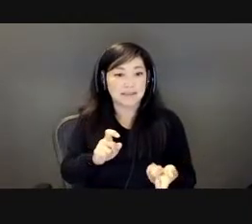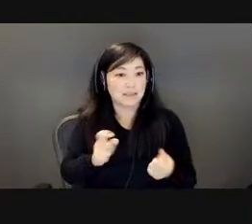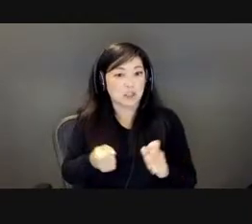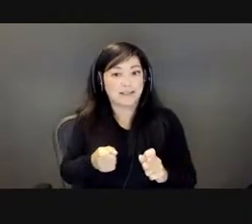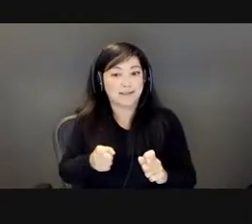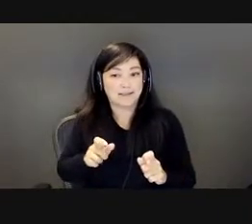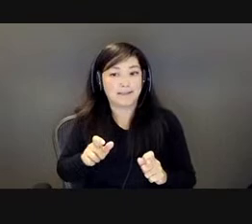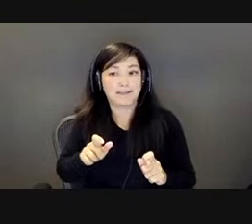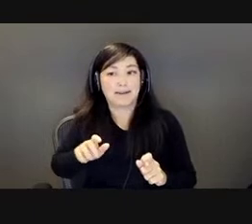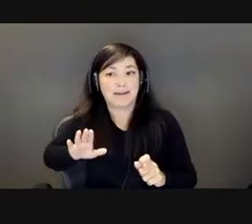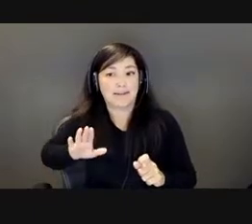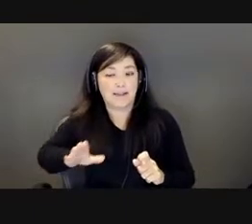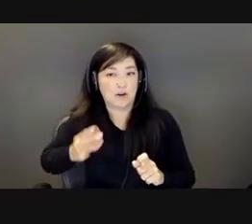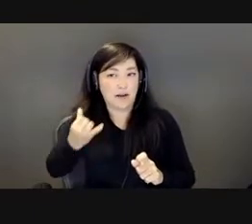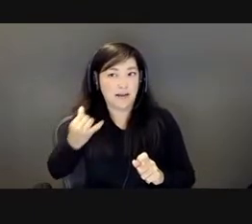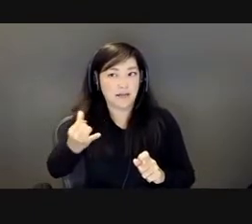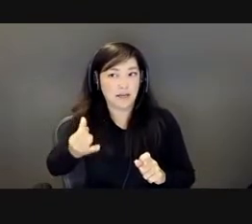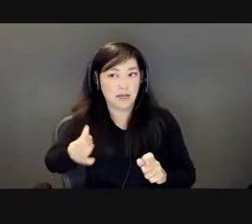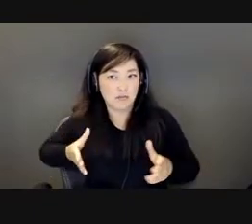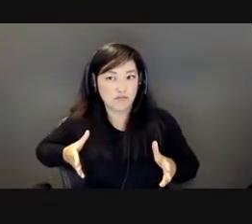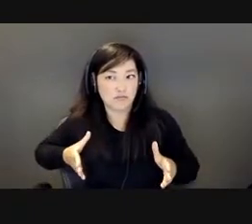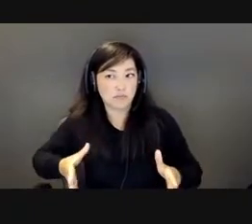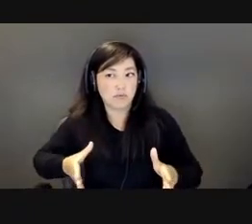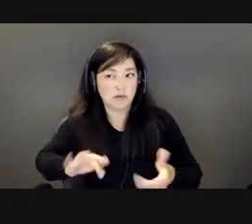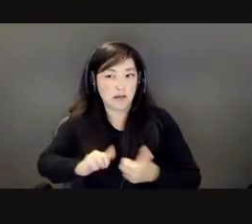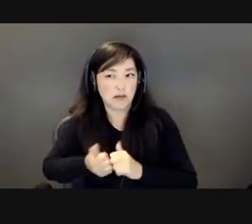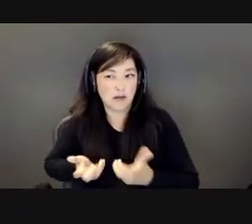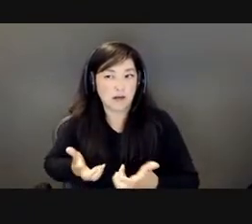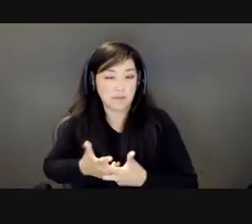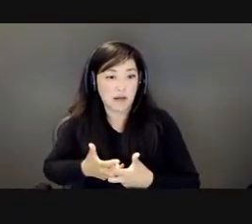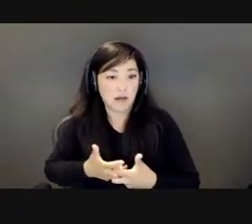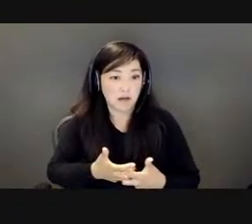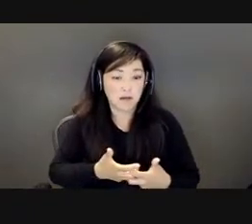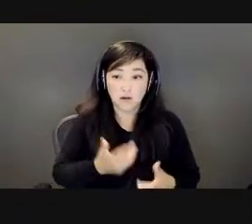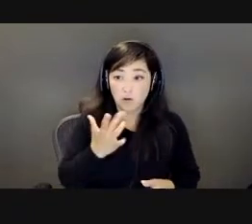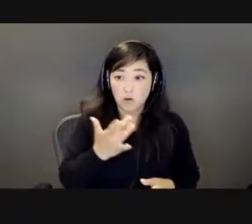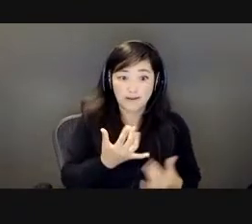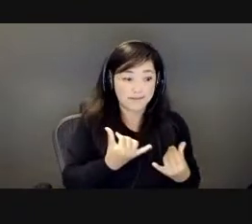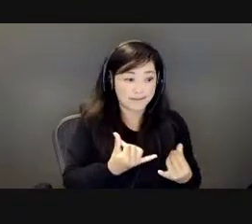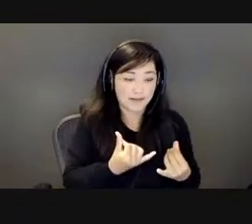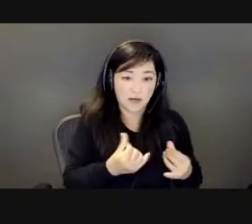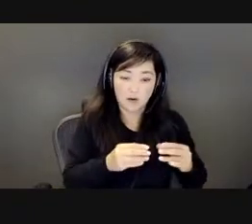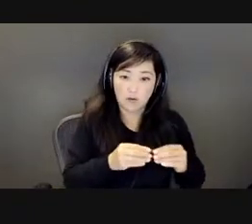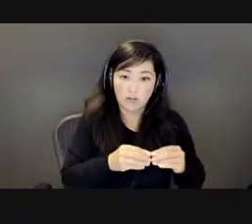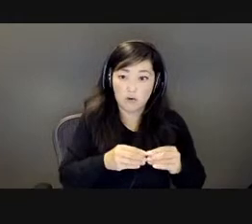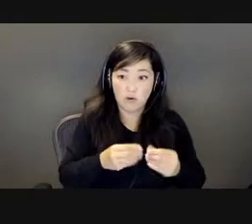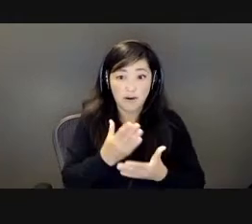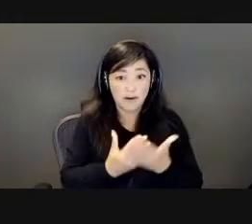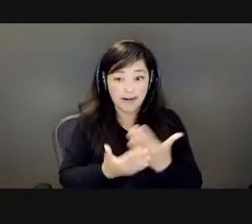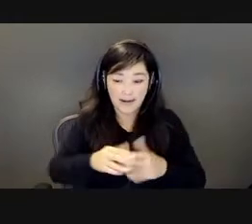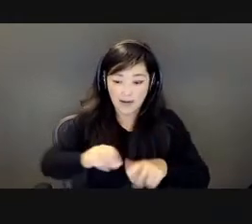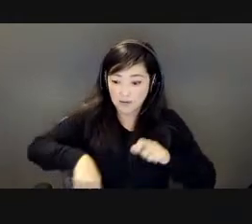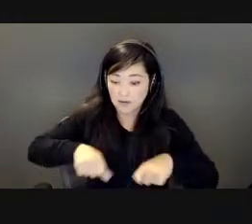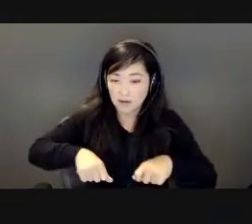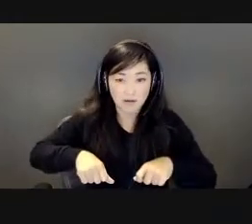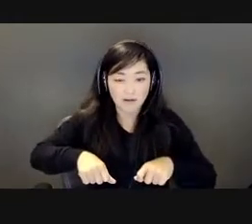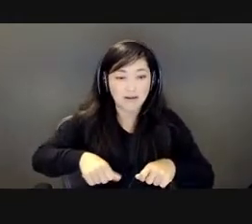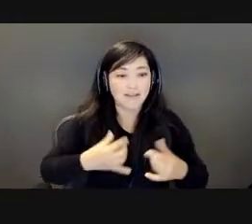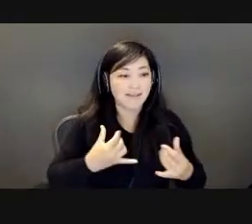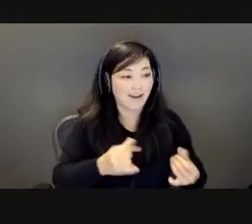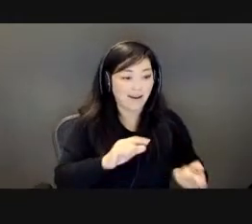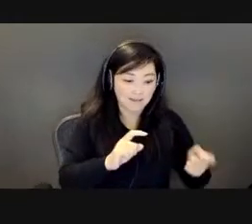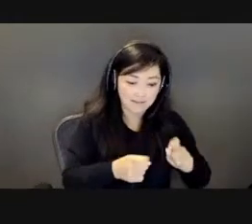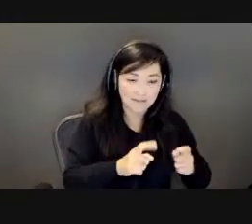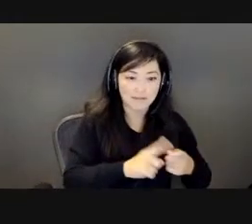concepts. And because a lot of devices that we will utilize will be electric and motored. And, we haven't really touched on it